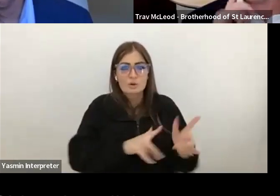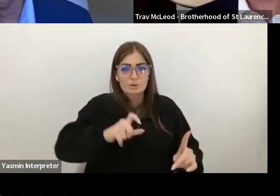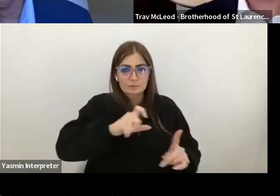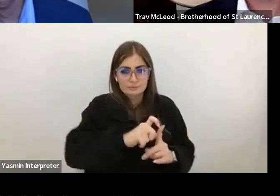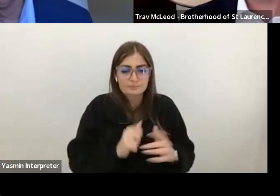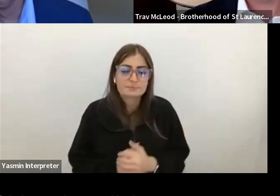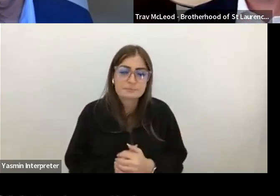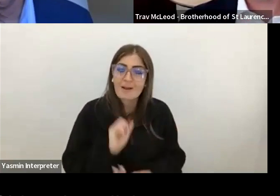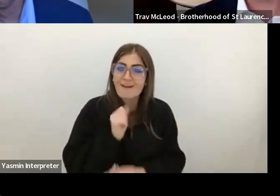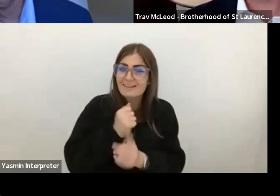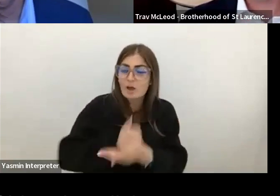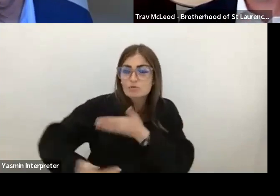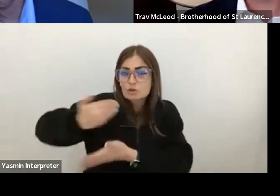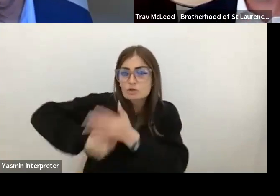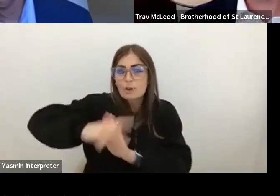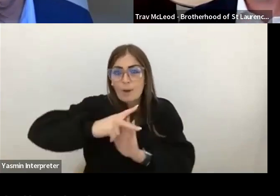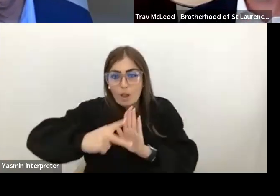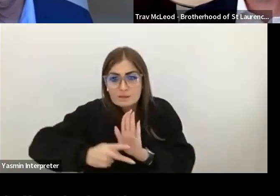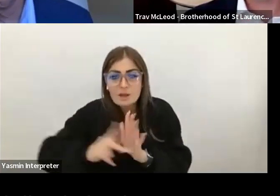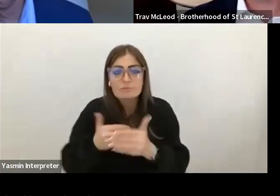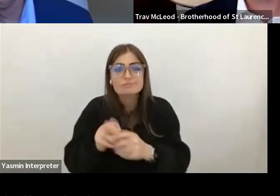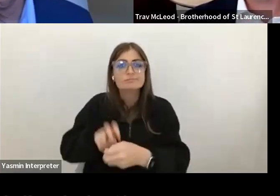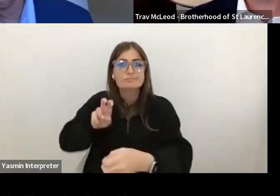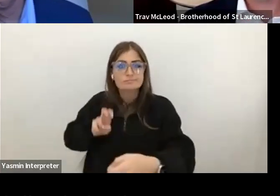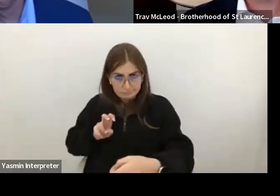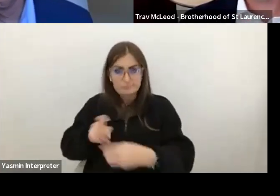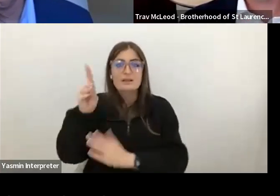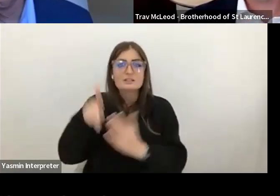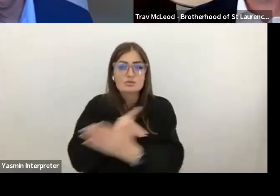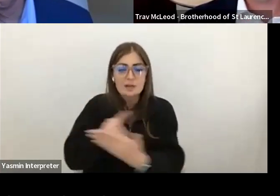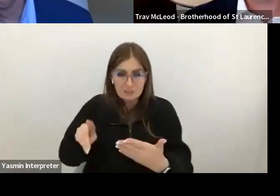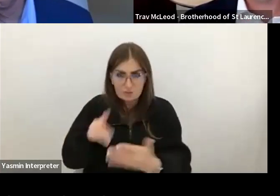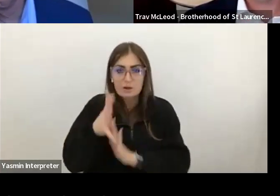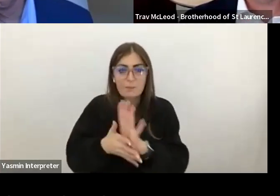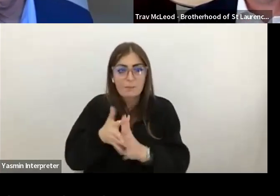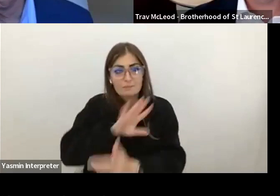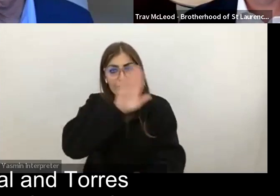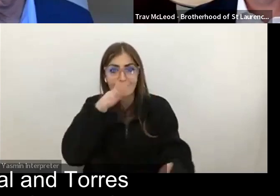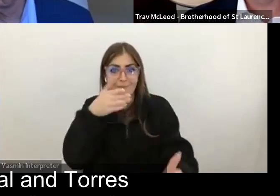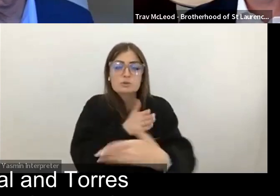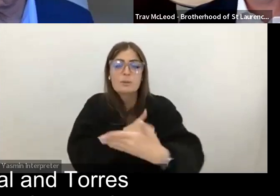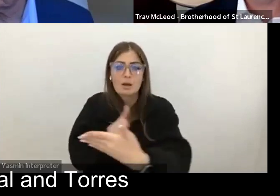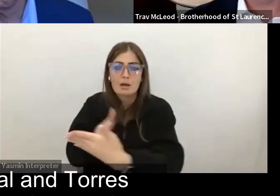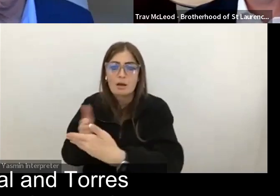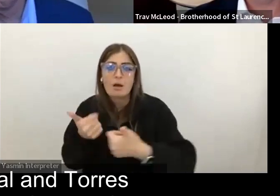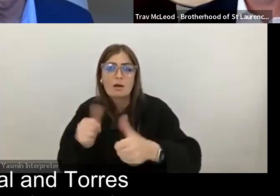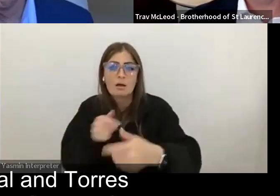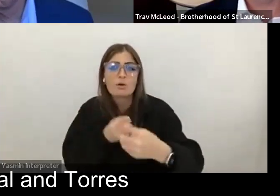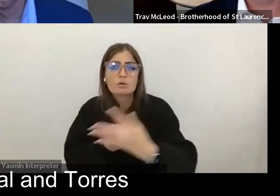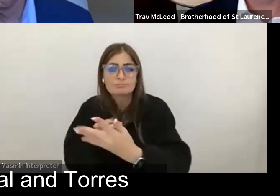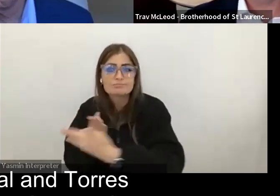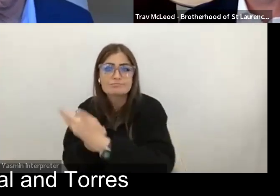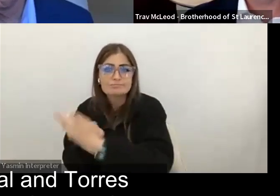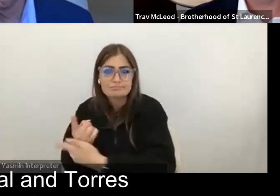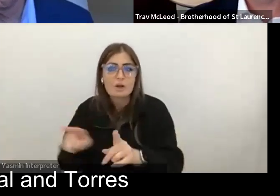the effects of historic policies of exclusion and discrimination lead directly to those barriers of Aboriginal and Torres Strait